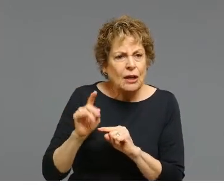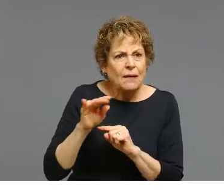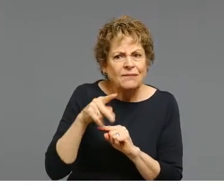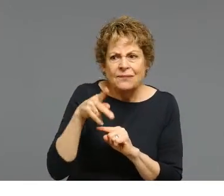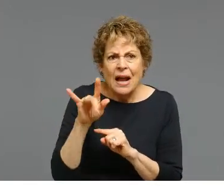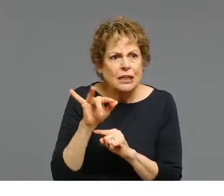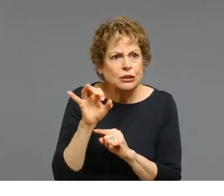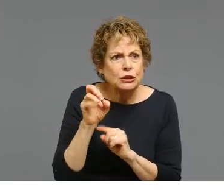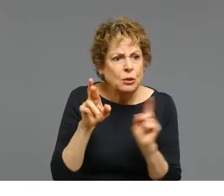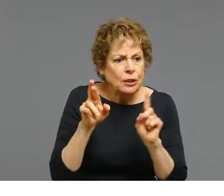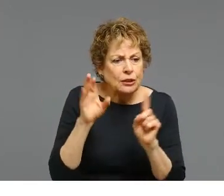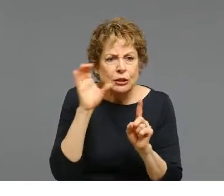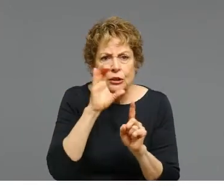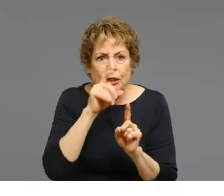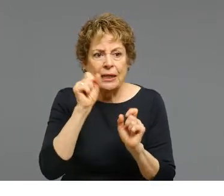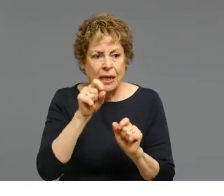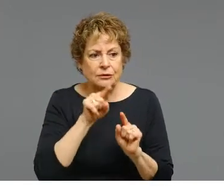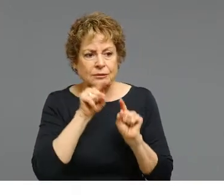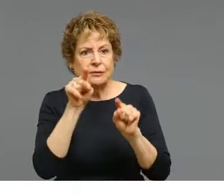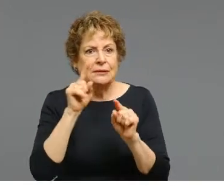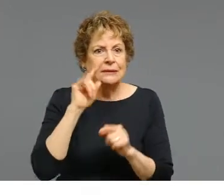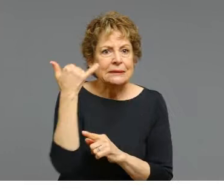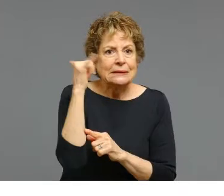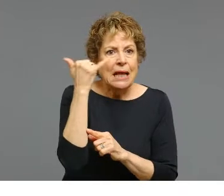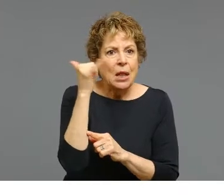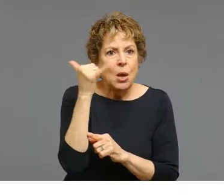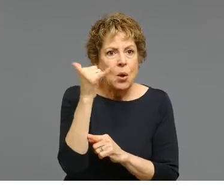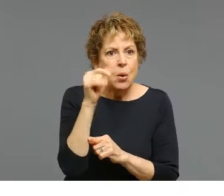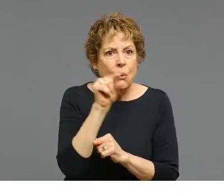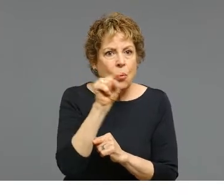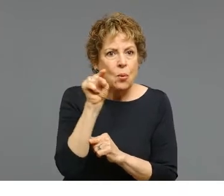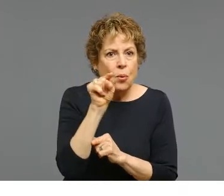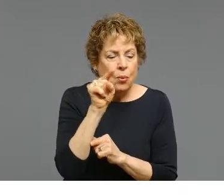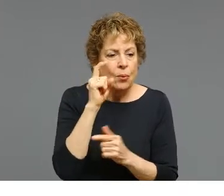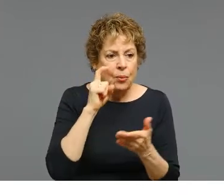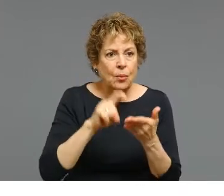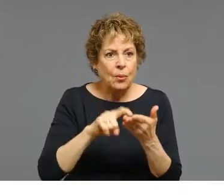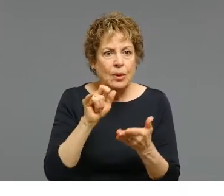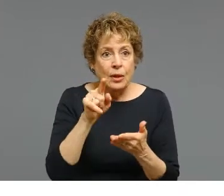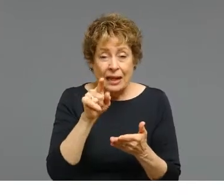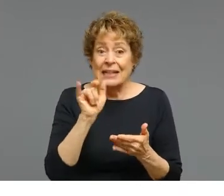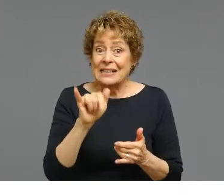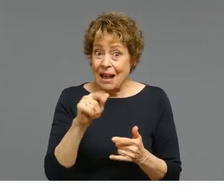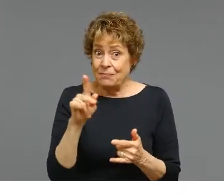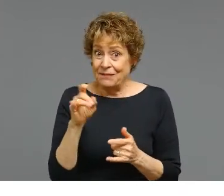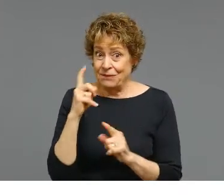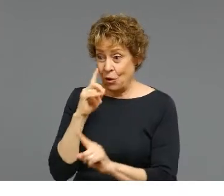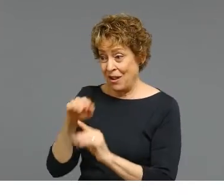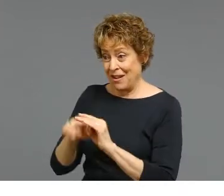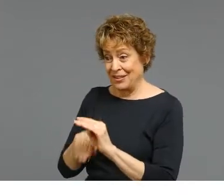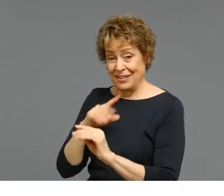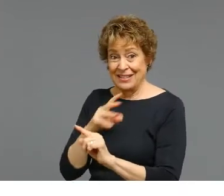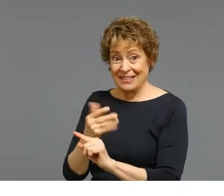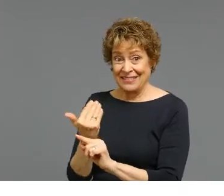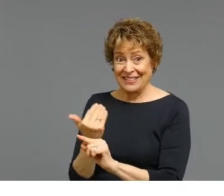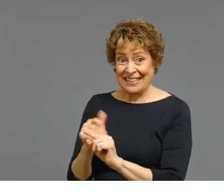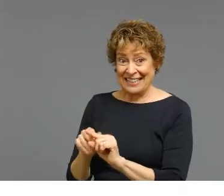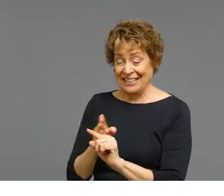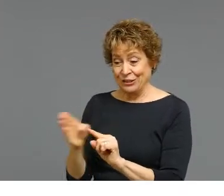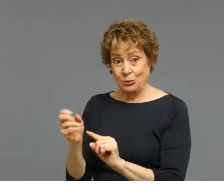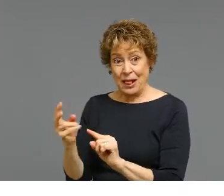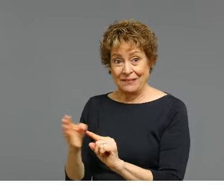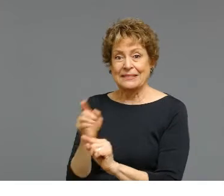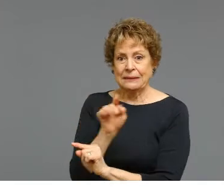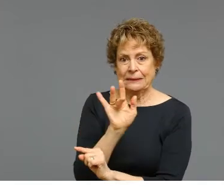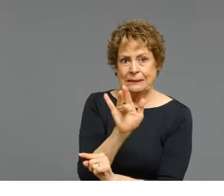in yellow on the left, you can push that, and that will bring that toolbar on the left up, and then